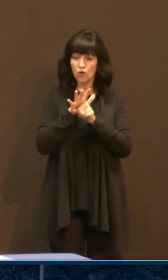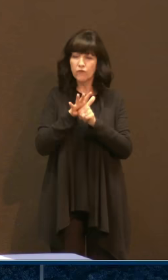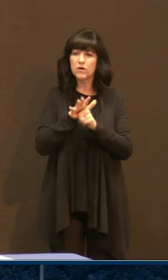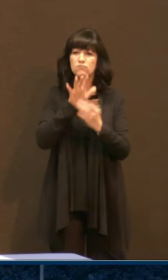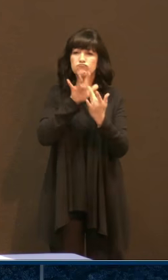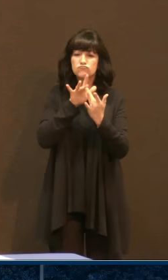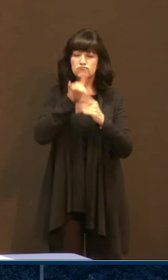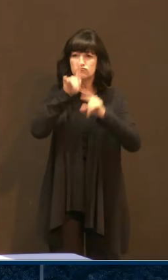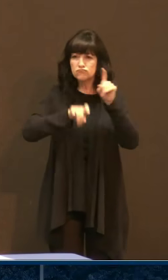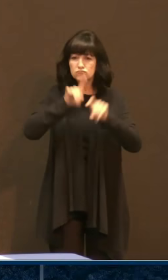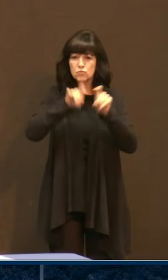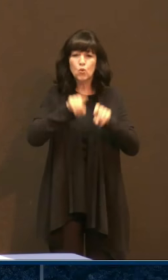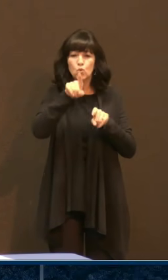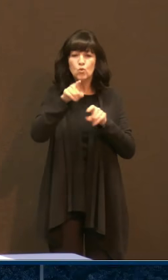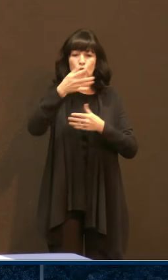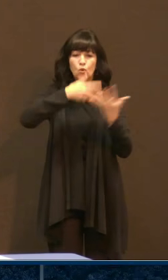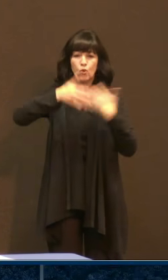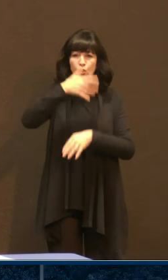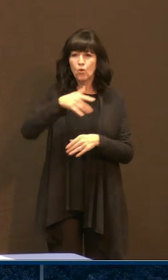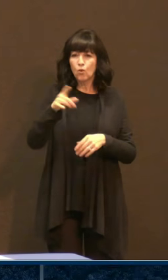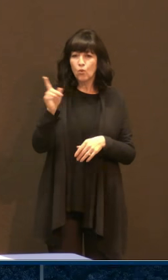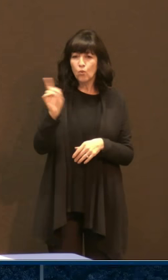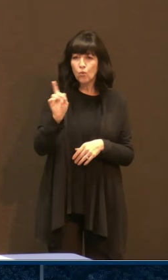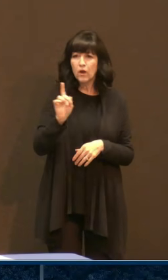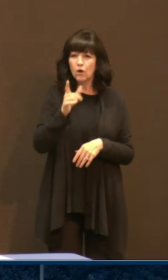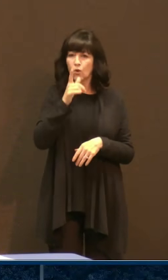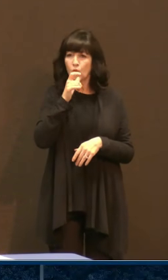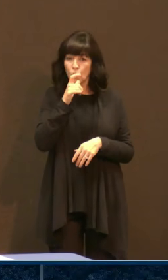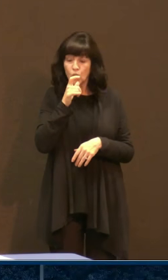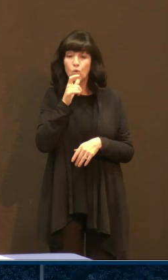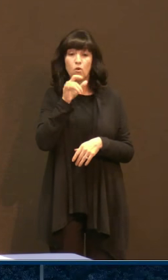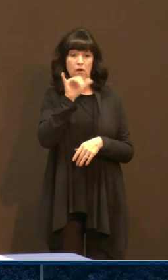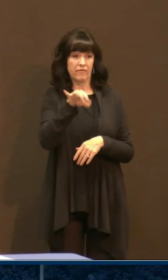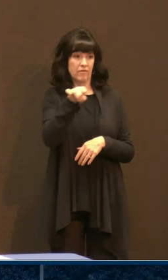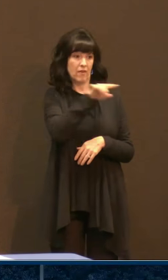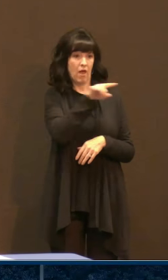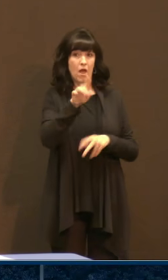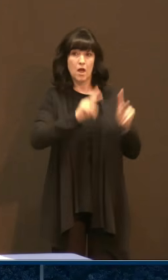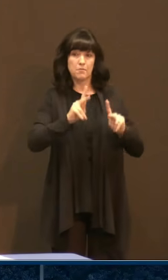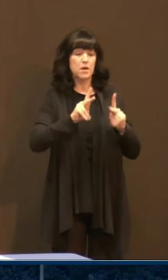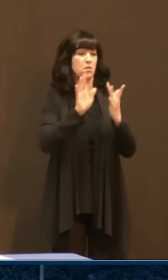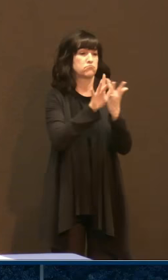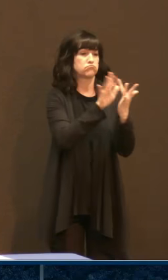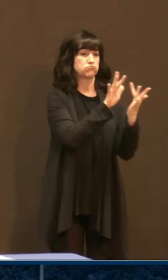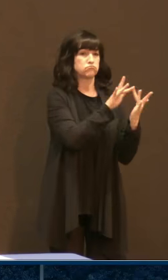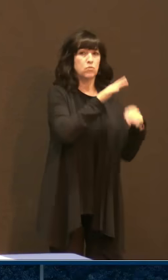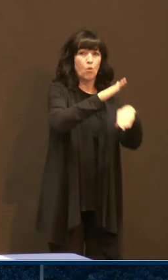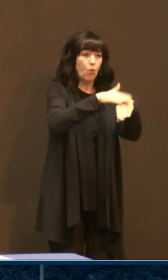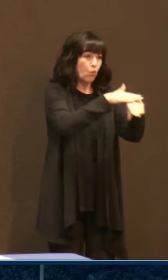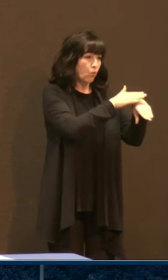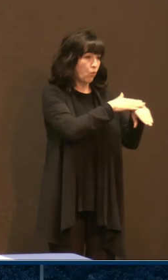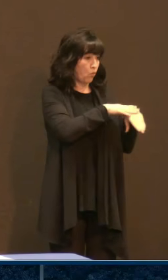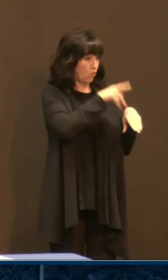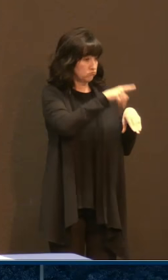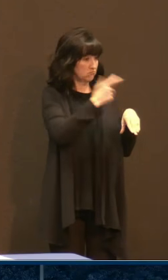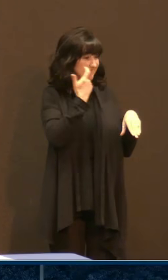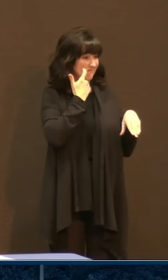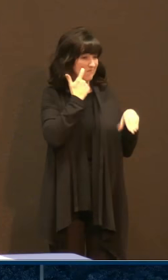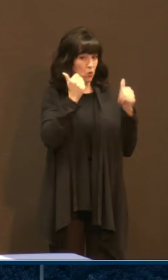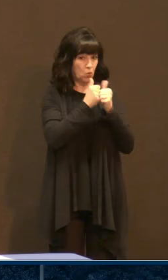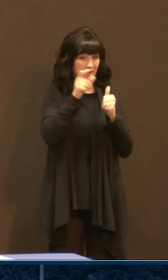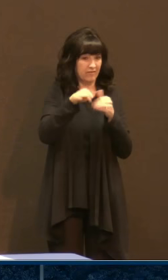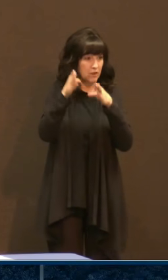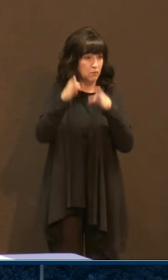to deploy those community health workers on the street, especially with focus on vulnerable populations, our